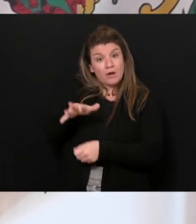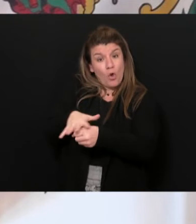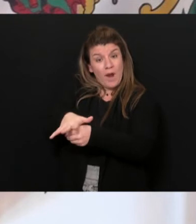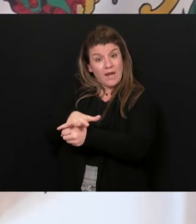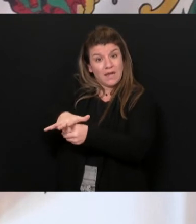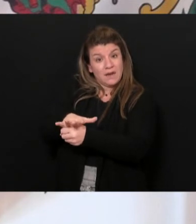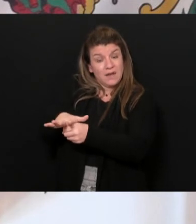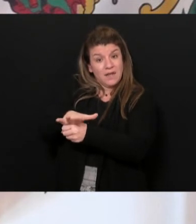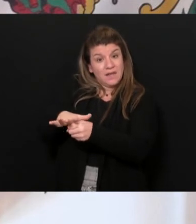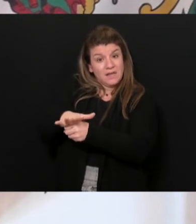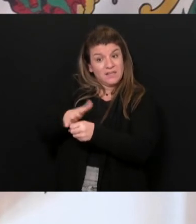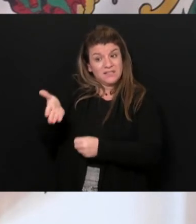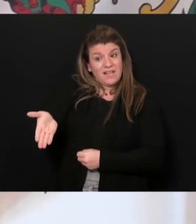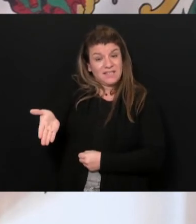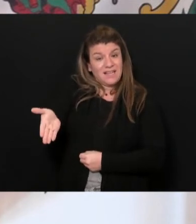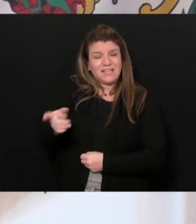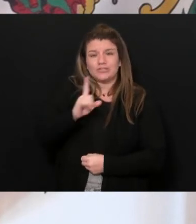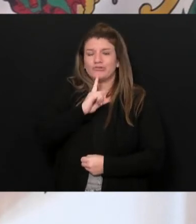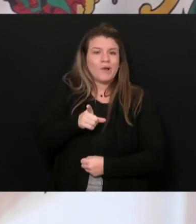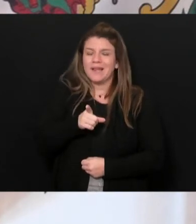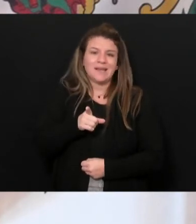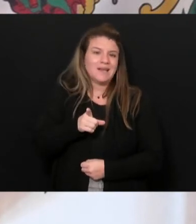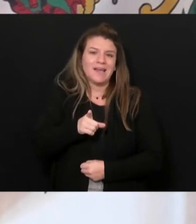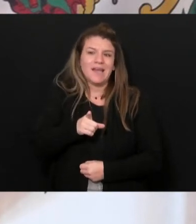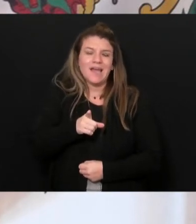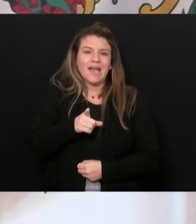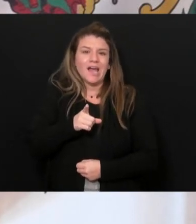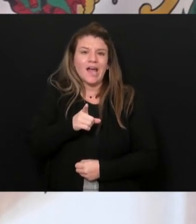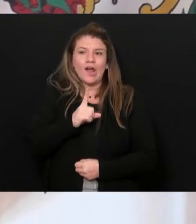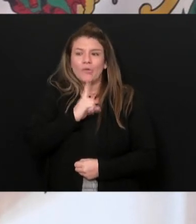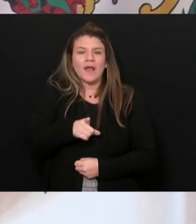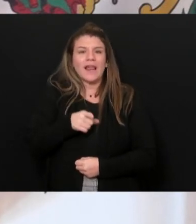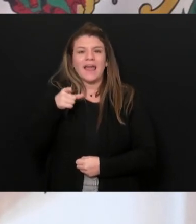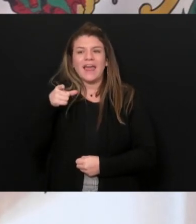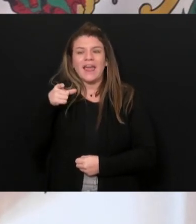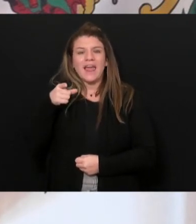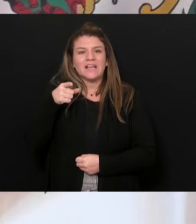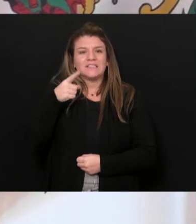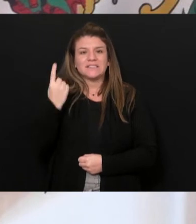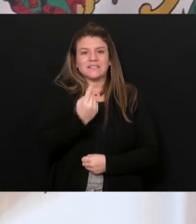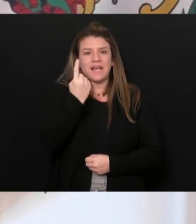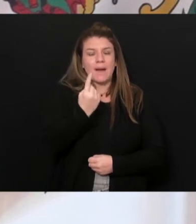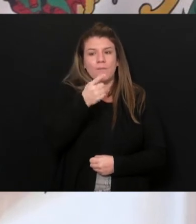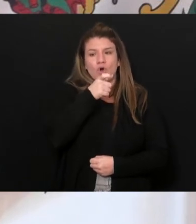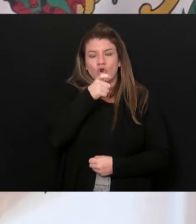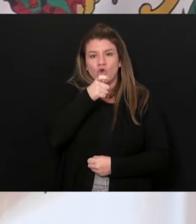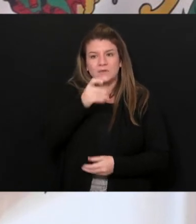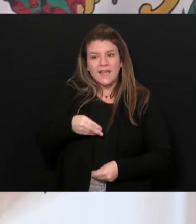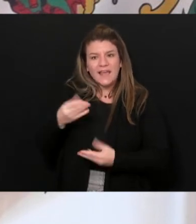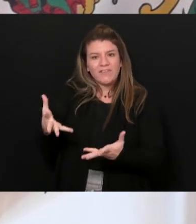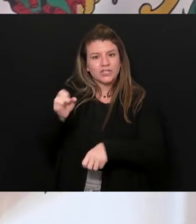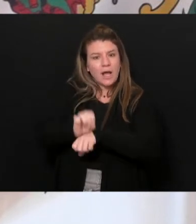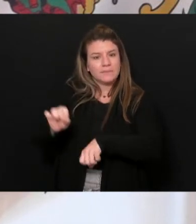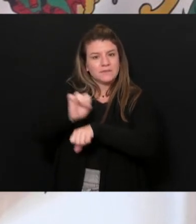just a slap at an employer that is employing 1,500 people with great jobs